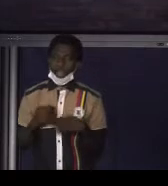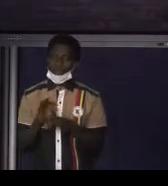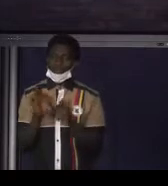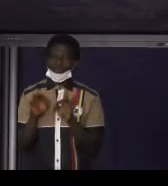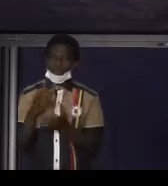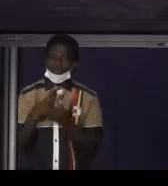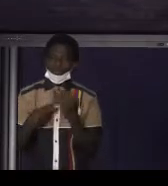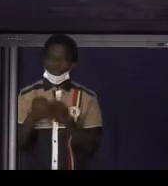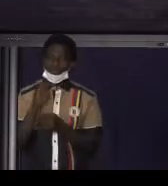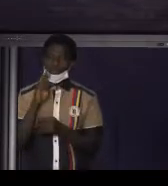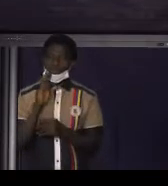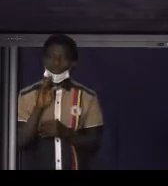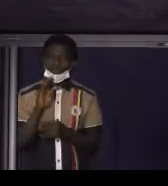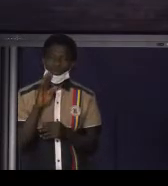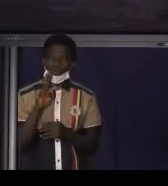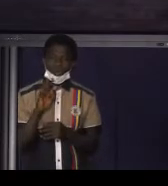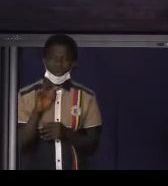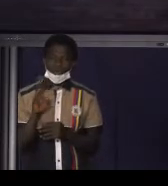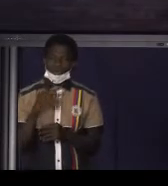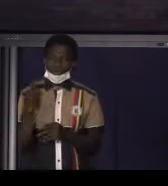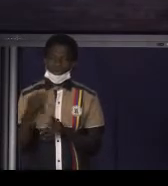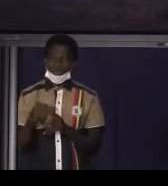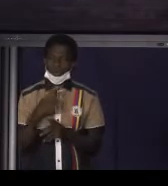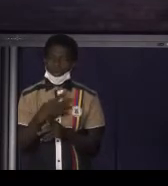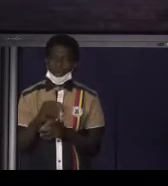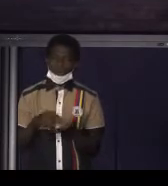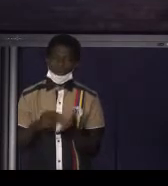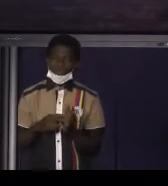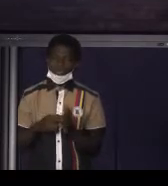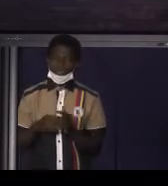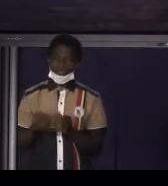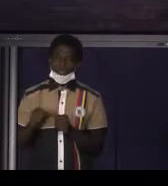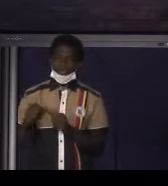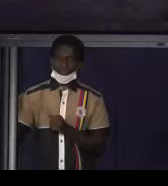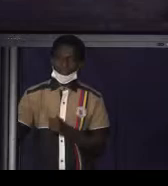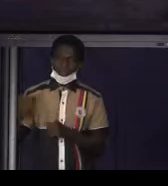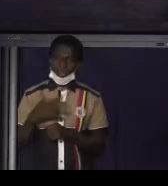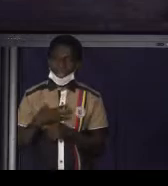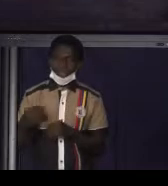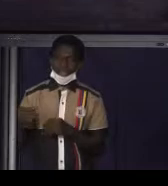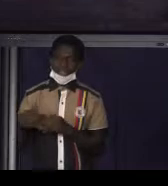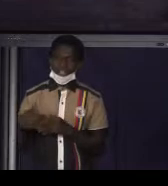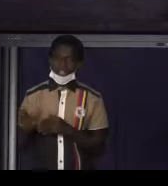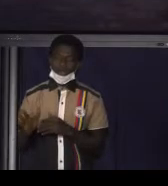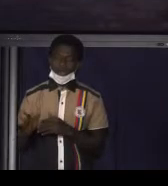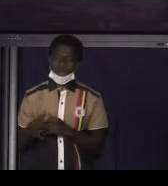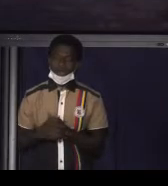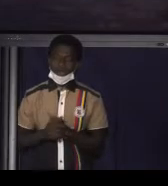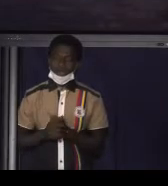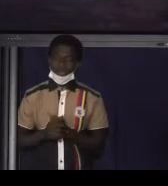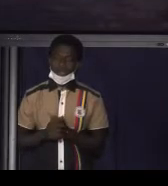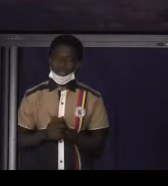by using the word and the meaning. Far and away.